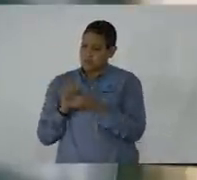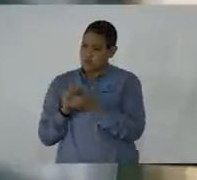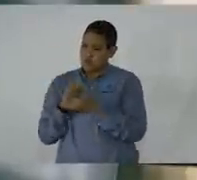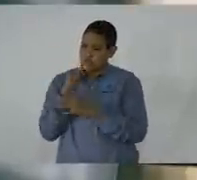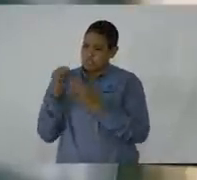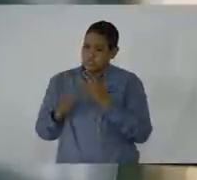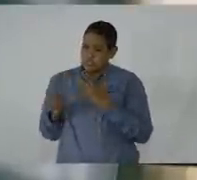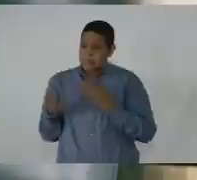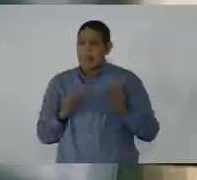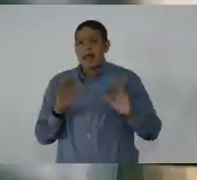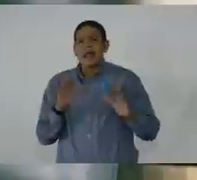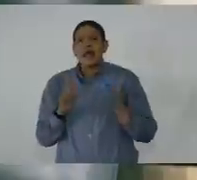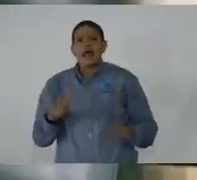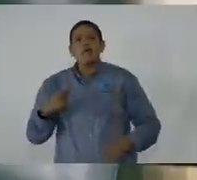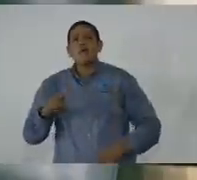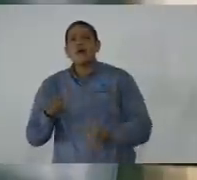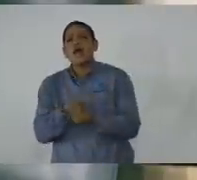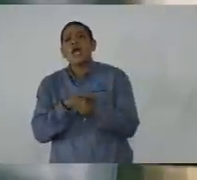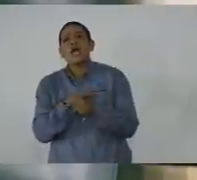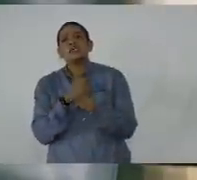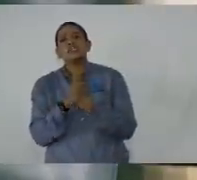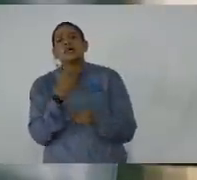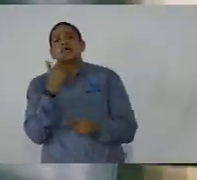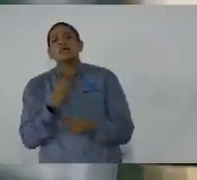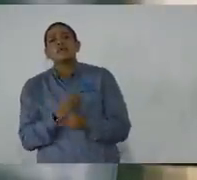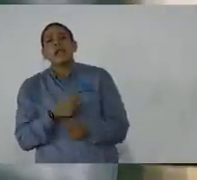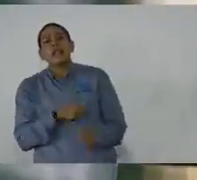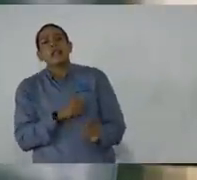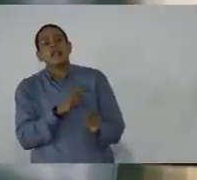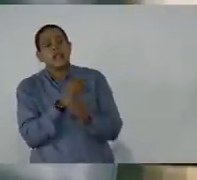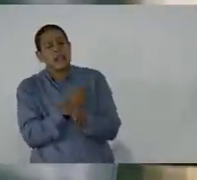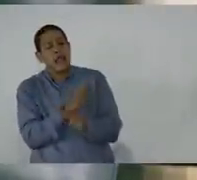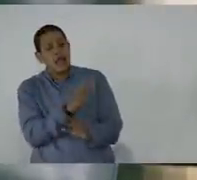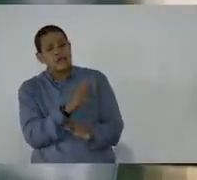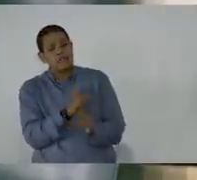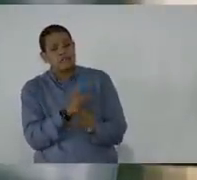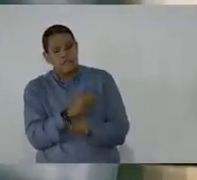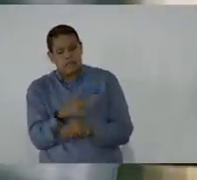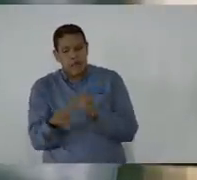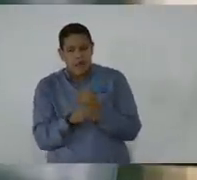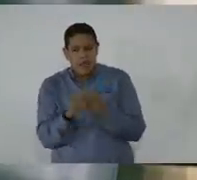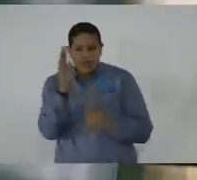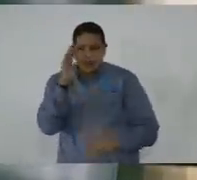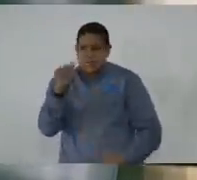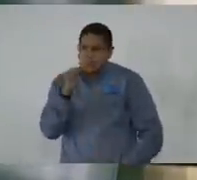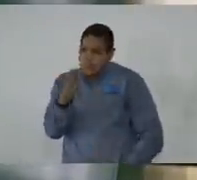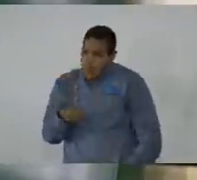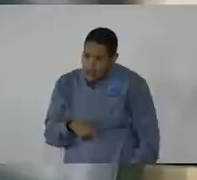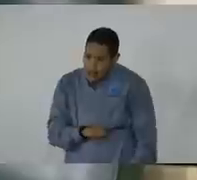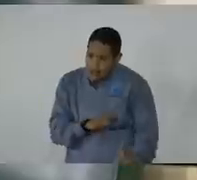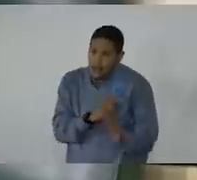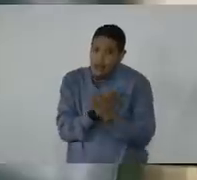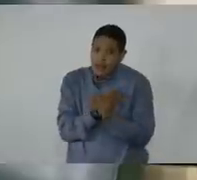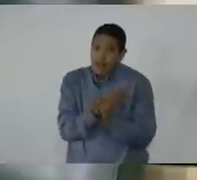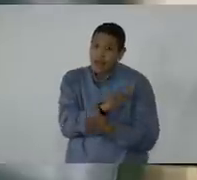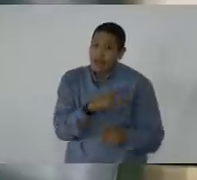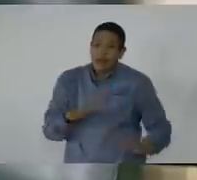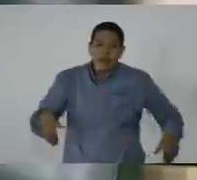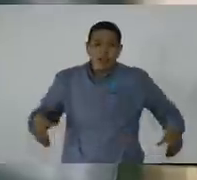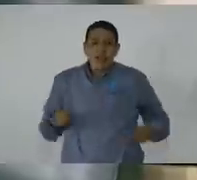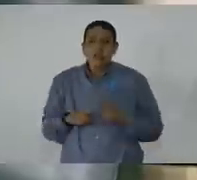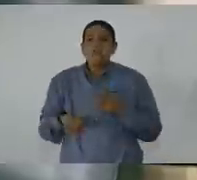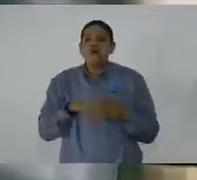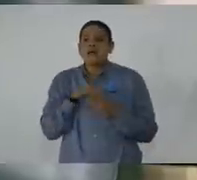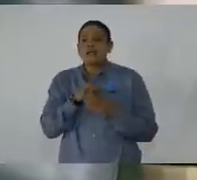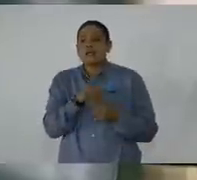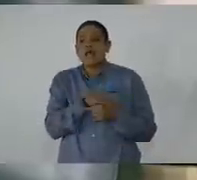initiative. We are areas of bauxite lands that will not be mined, but that are within